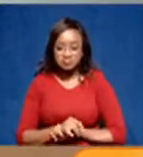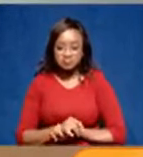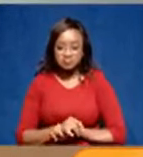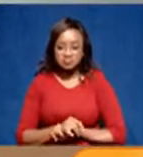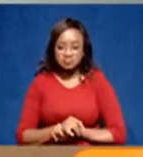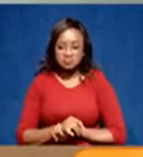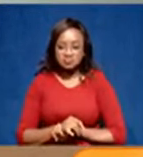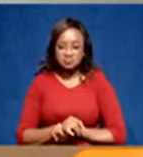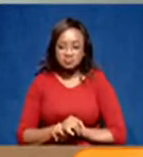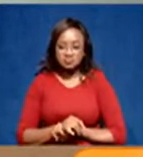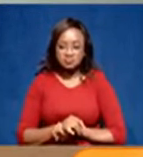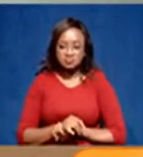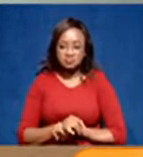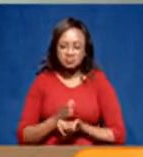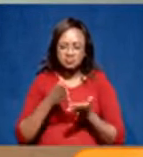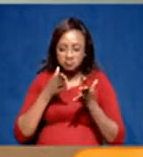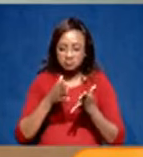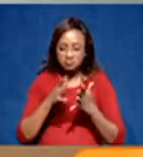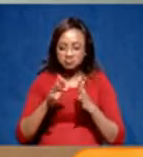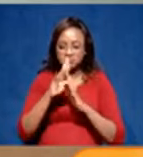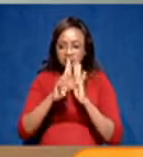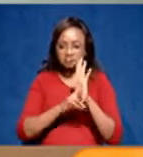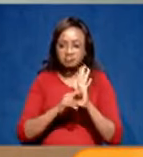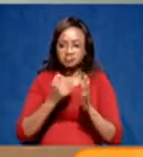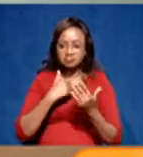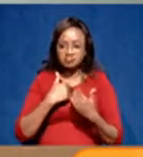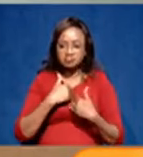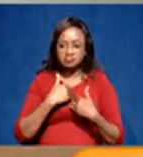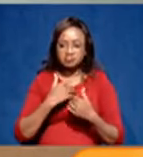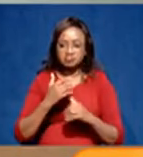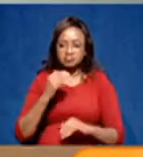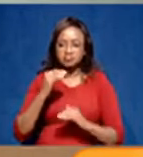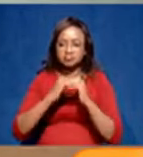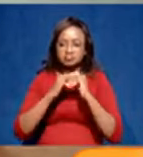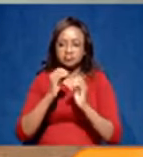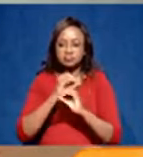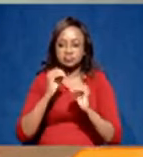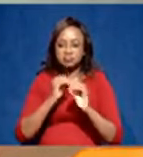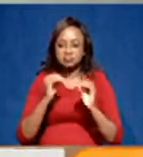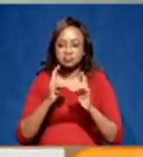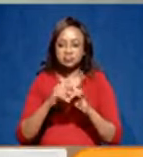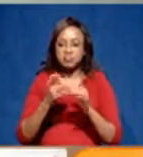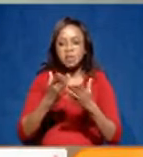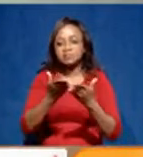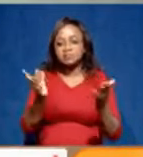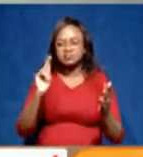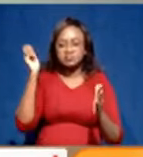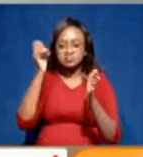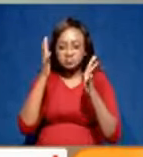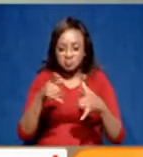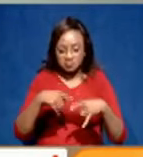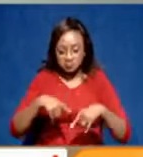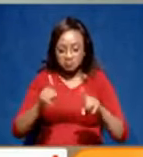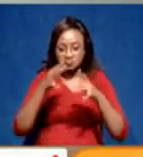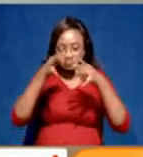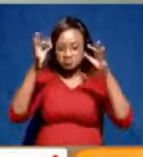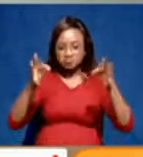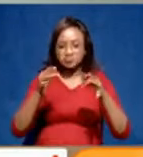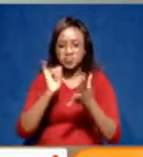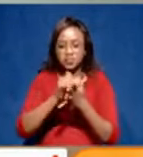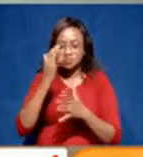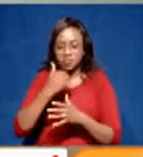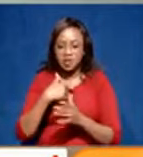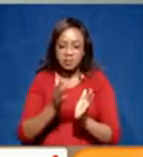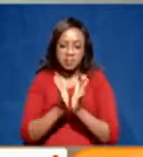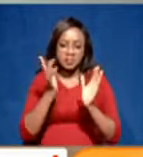So far, the regulations that we have put in place, we have not put a cap. But it's up to Kenyans. And that is why there's always public participation. You can